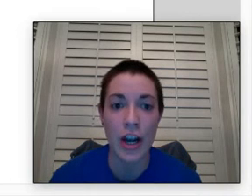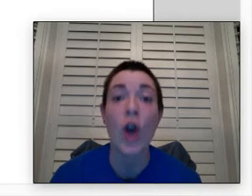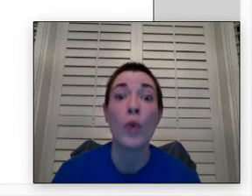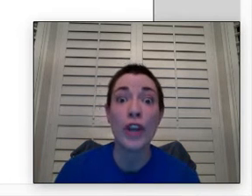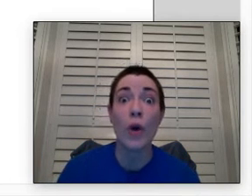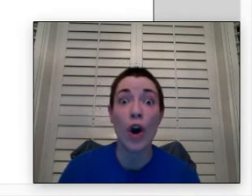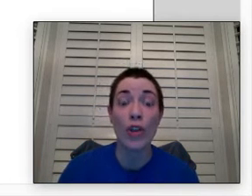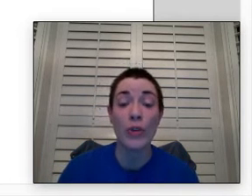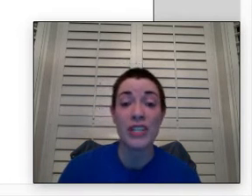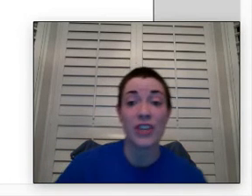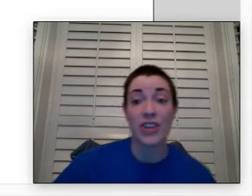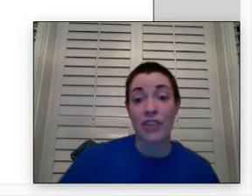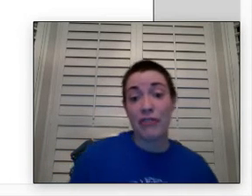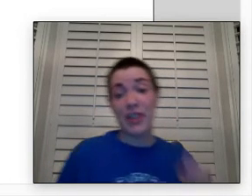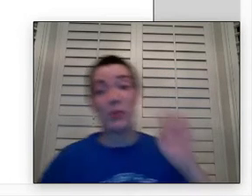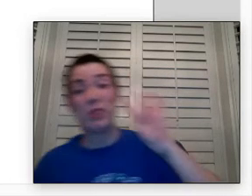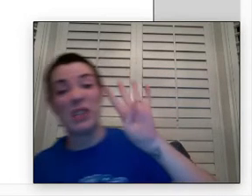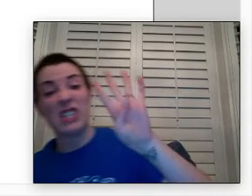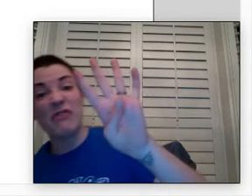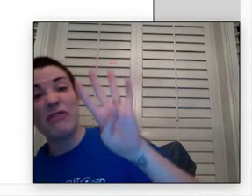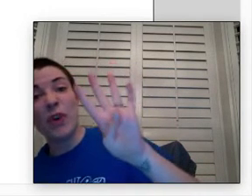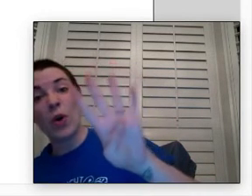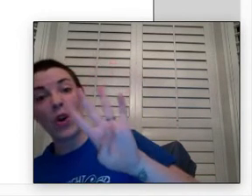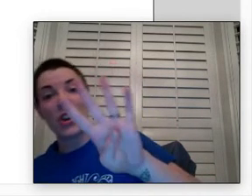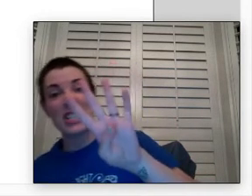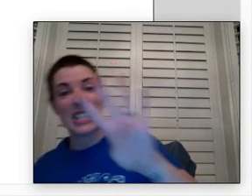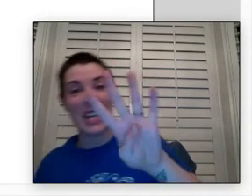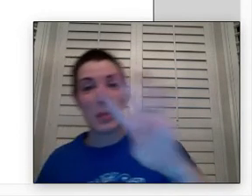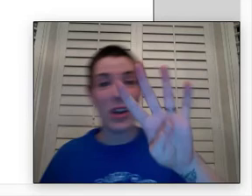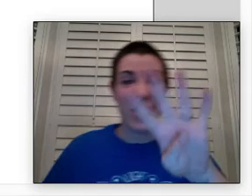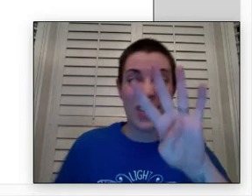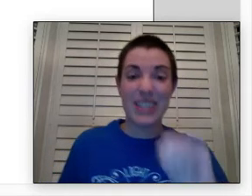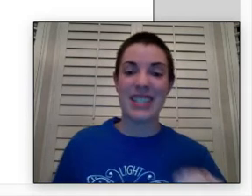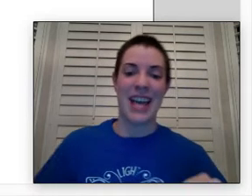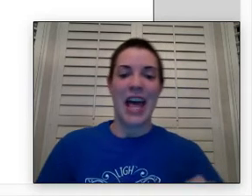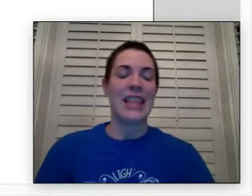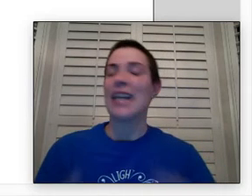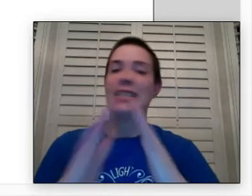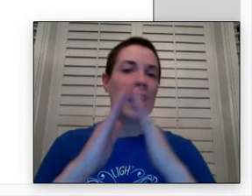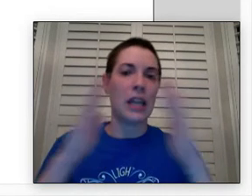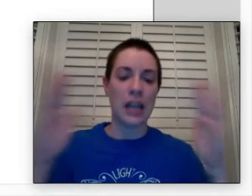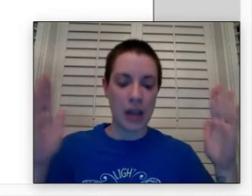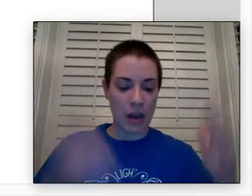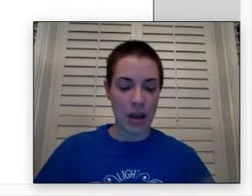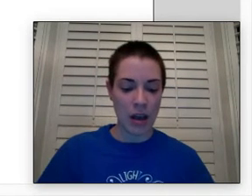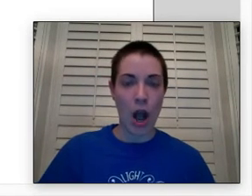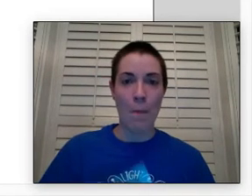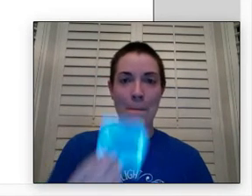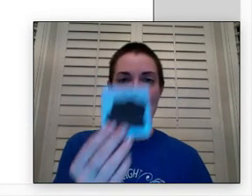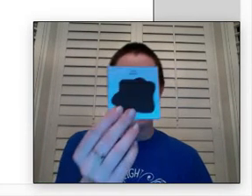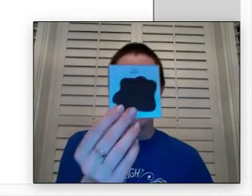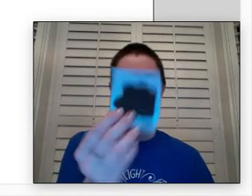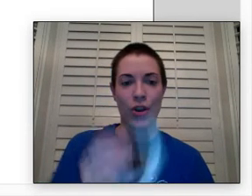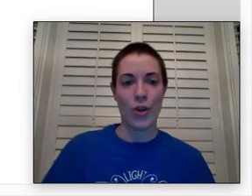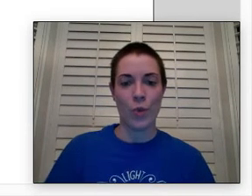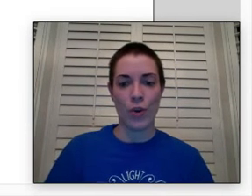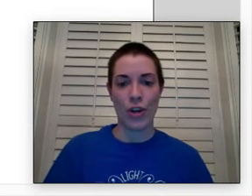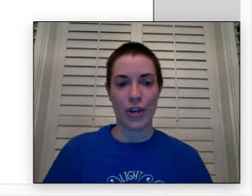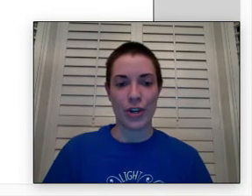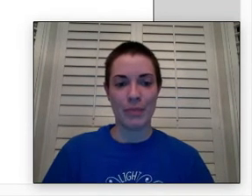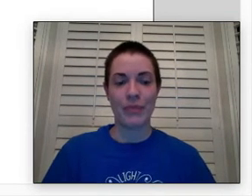Caterpillar. We go all the way down to our feet, which means 4 syllables. That is a long,